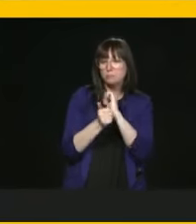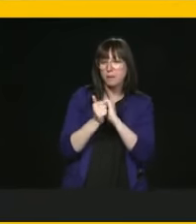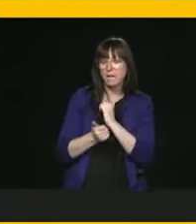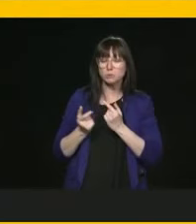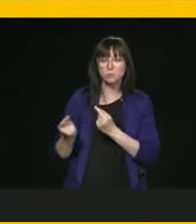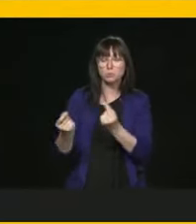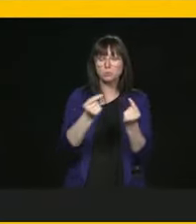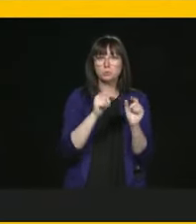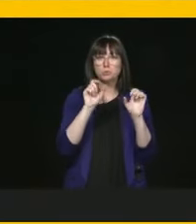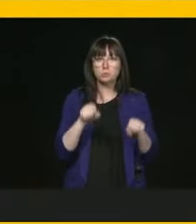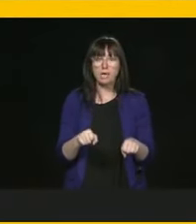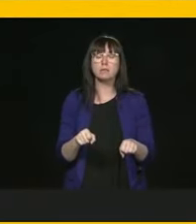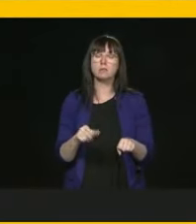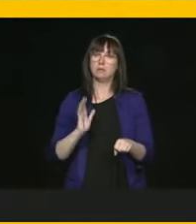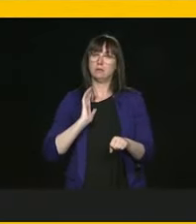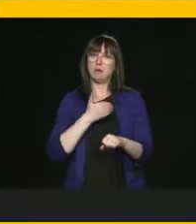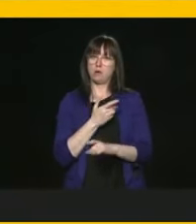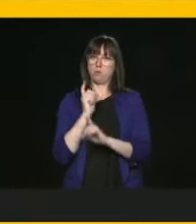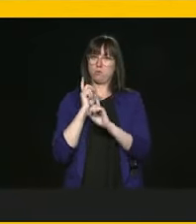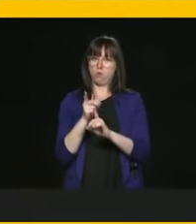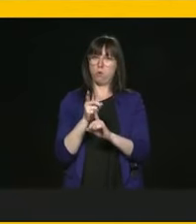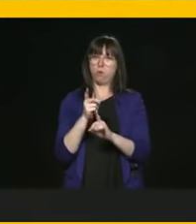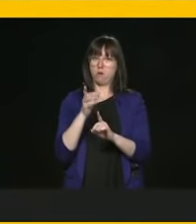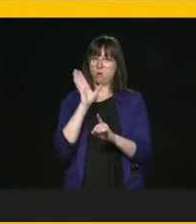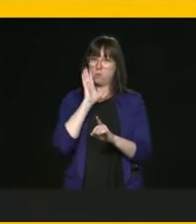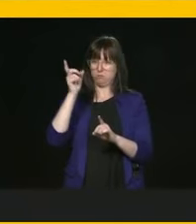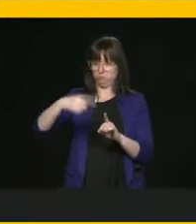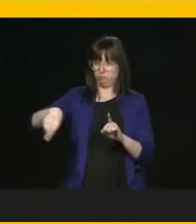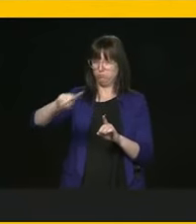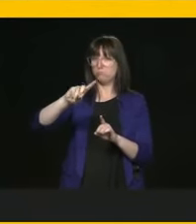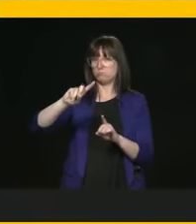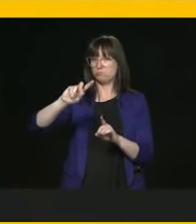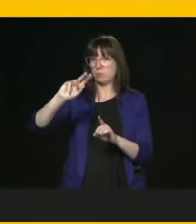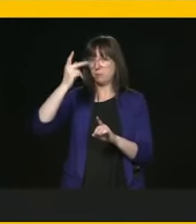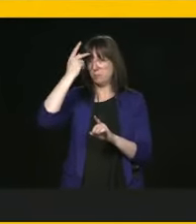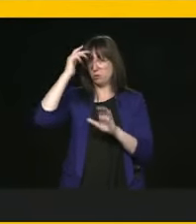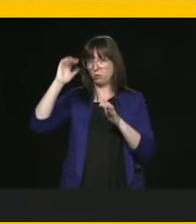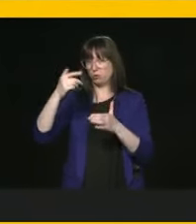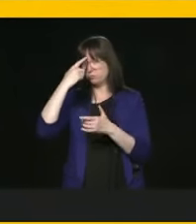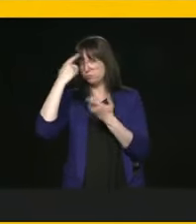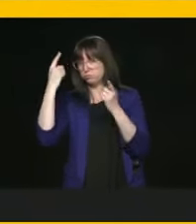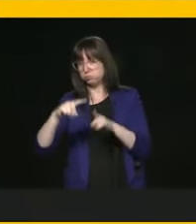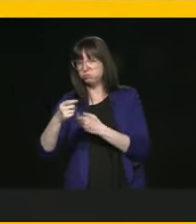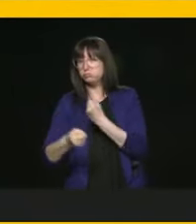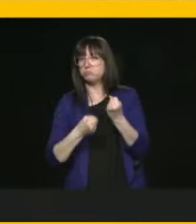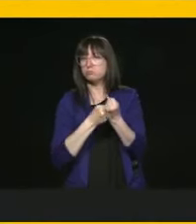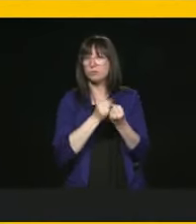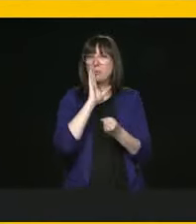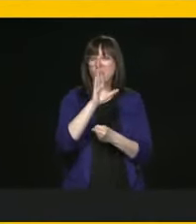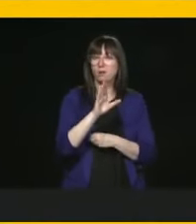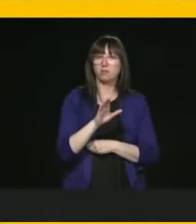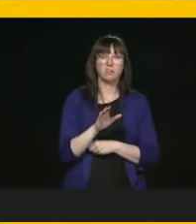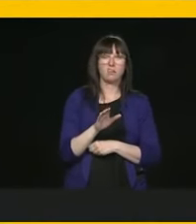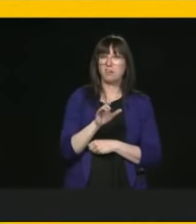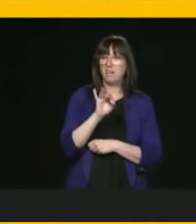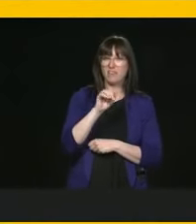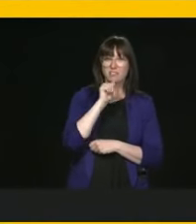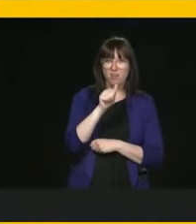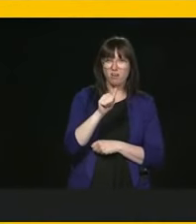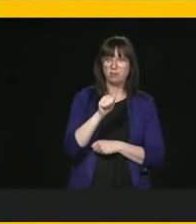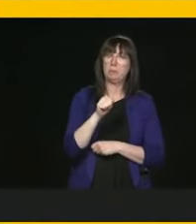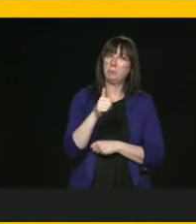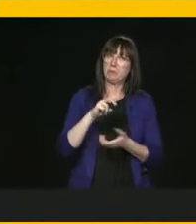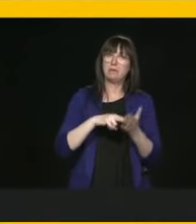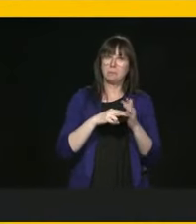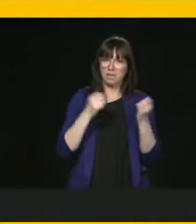what we're very much hoping we're going to get agreement on from all parties, because the alternative would be returning to Ottawa on